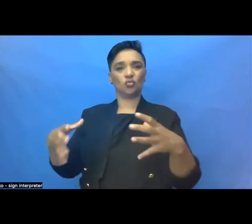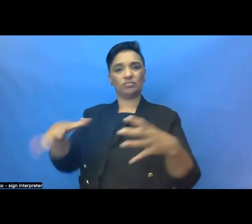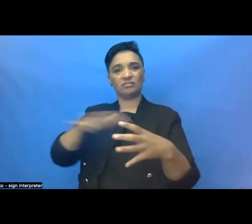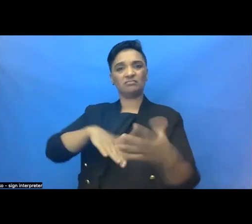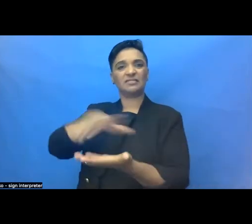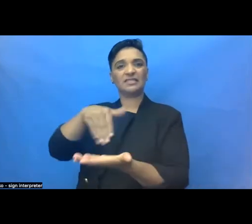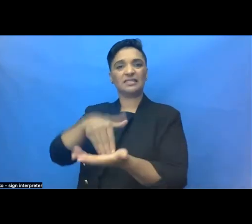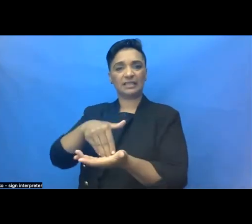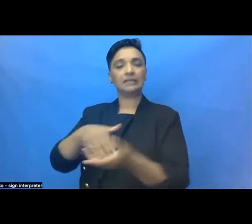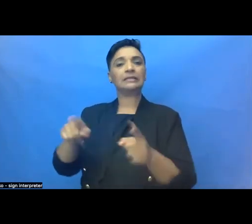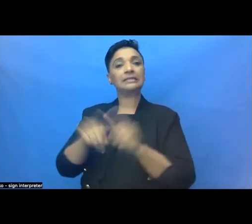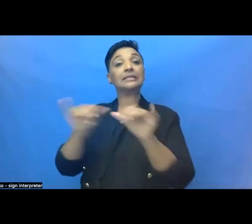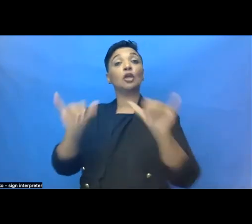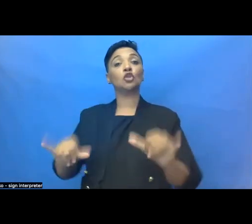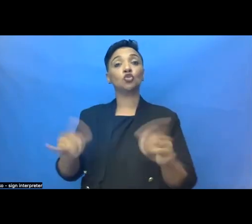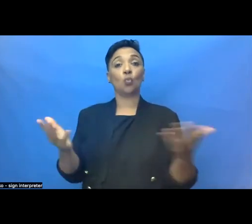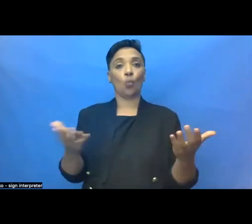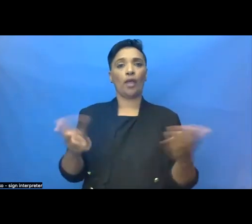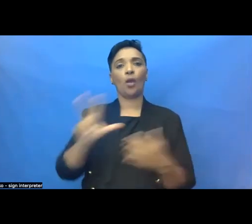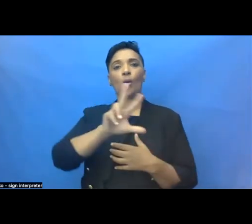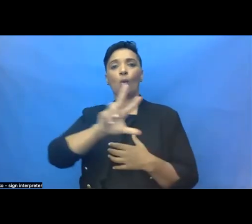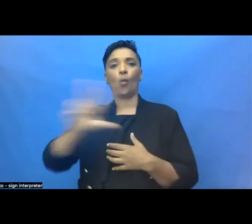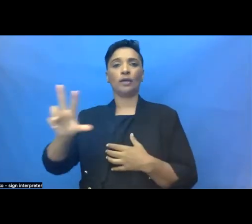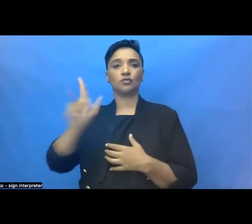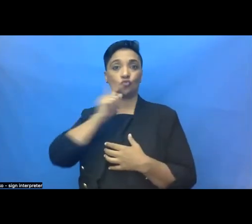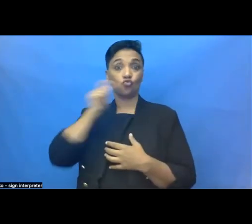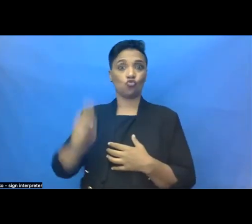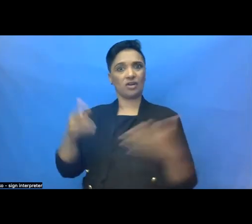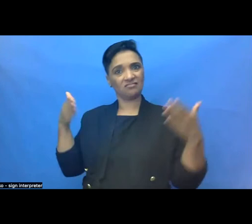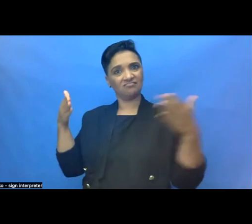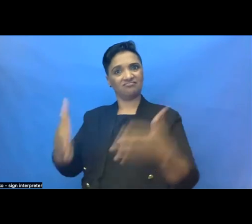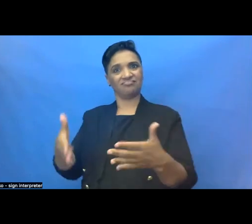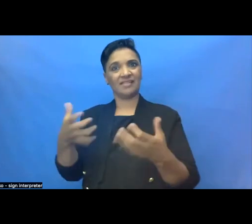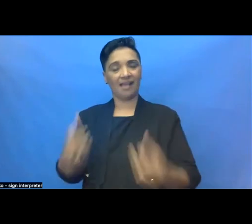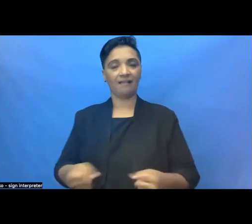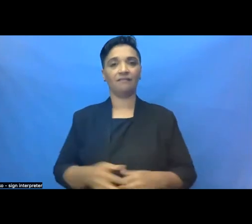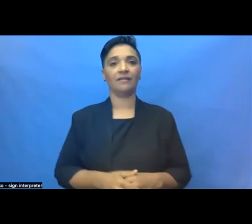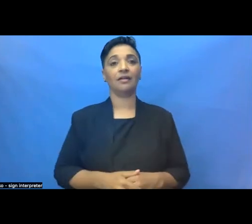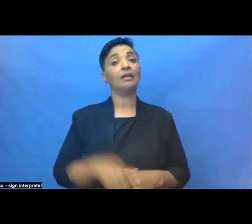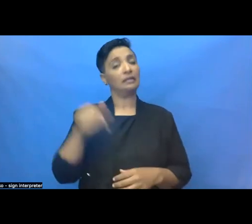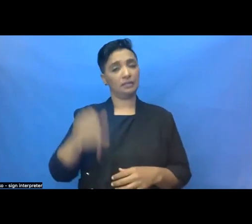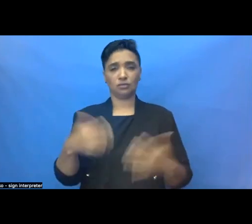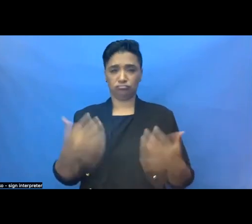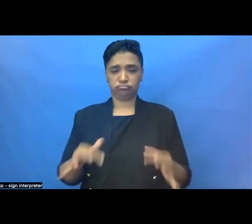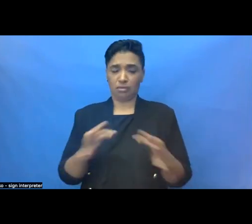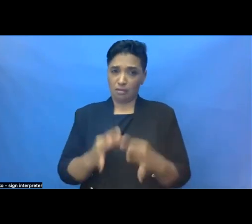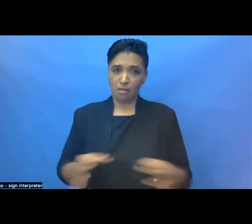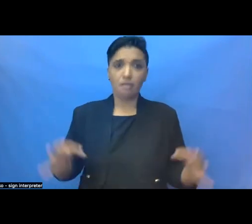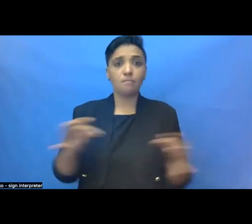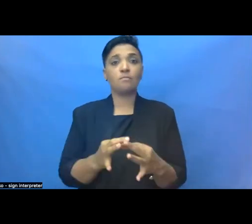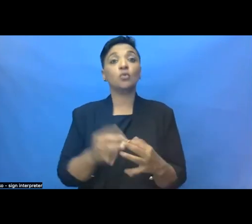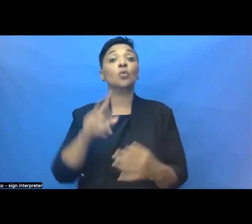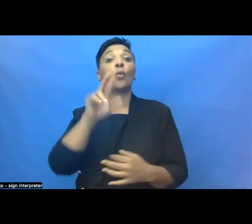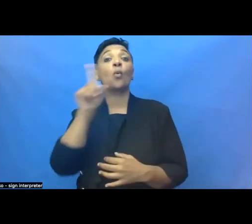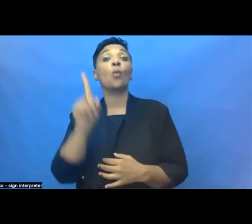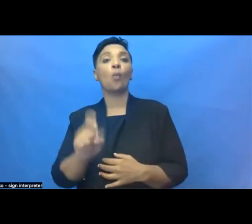institutions, etc., in the west of Ukraine. And so this is a really important issue, really a point for advocacy as